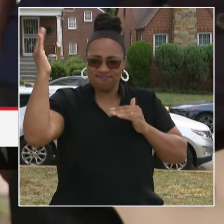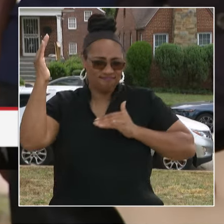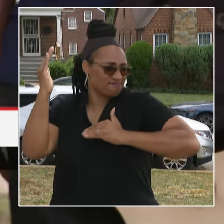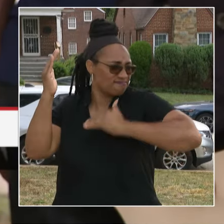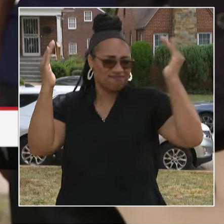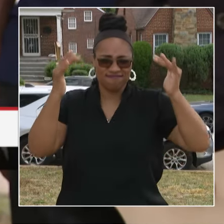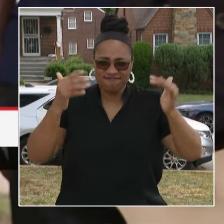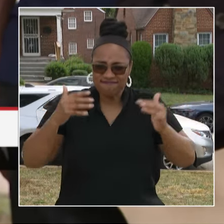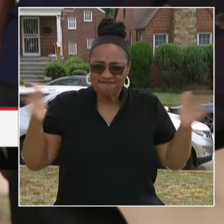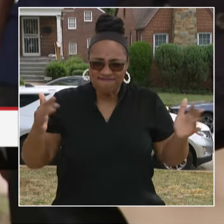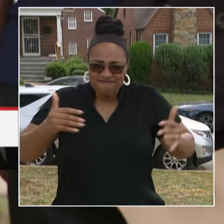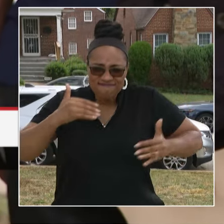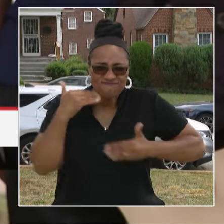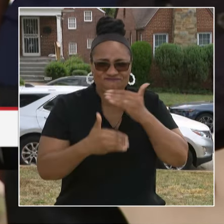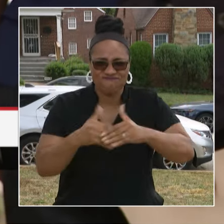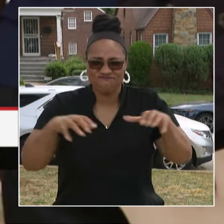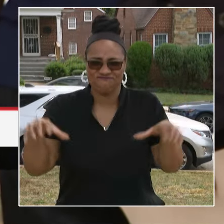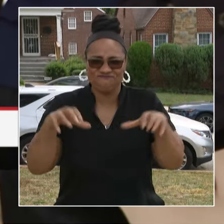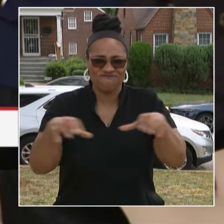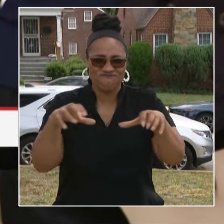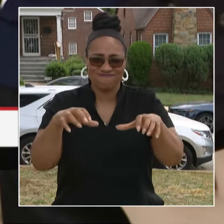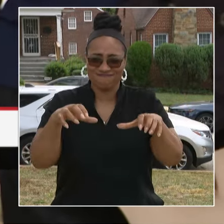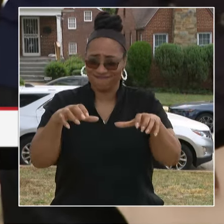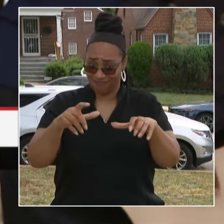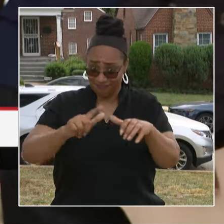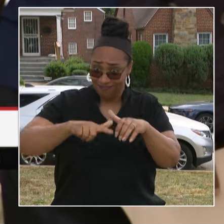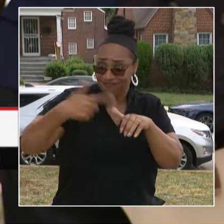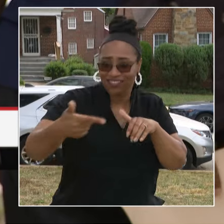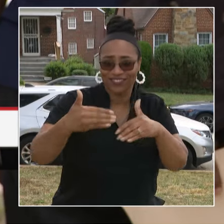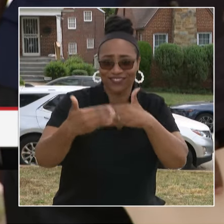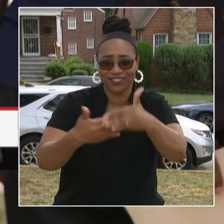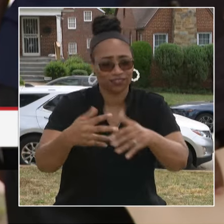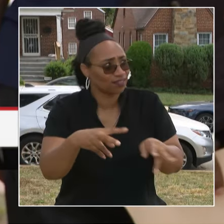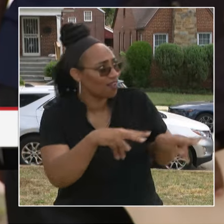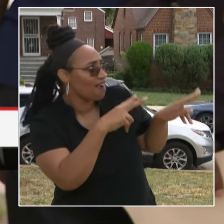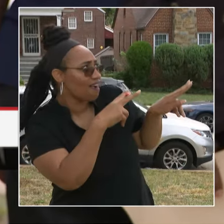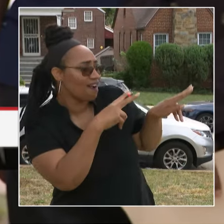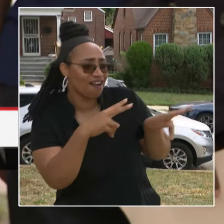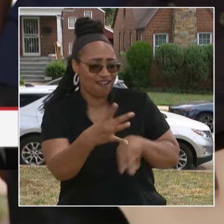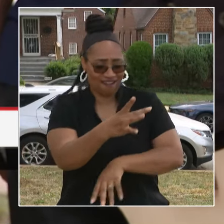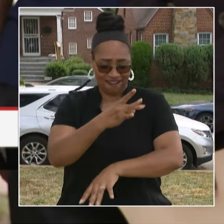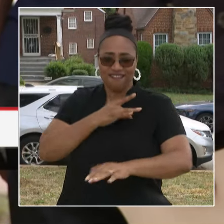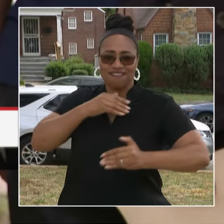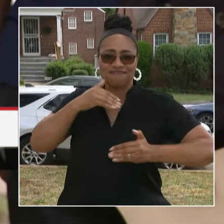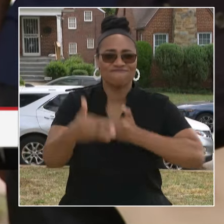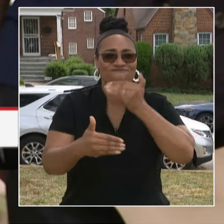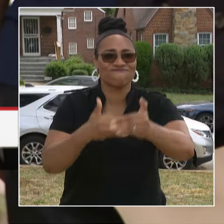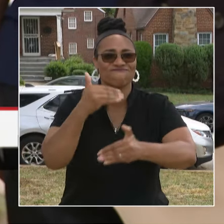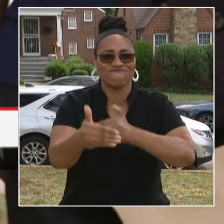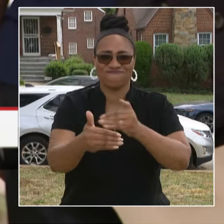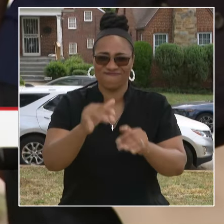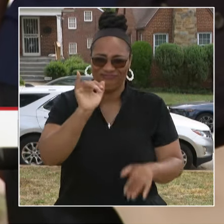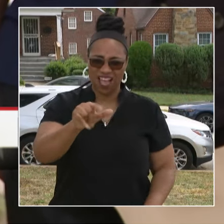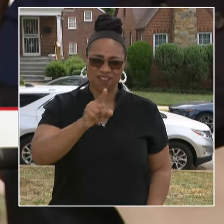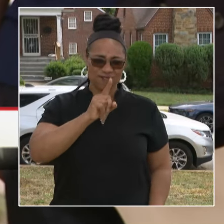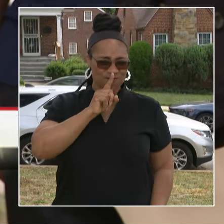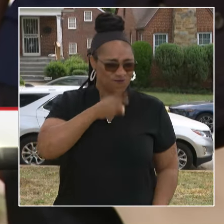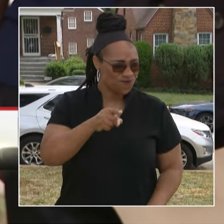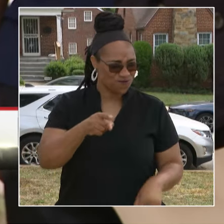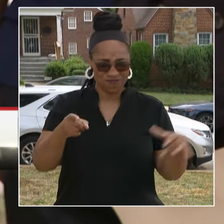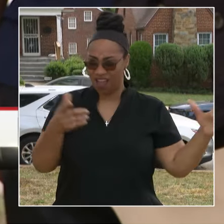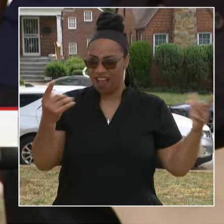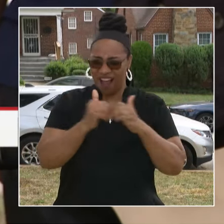generation. Our blunders have become their burdens, but one thing is certain. If we merge mercy with might and might with right,